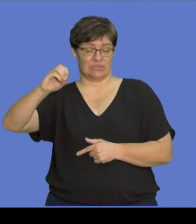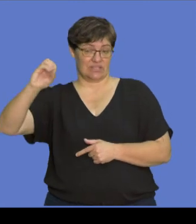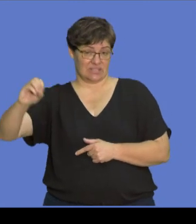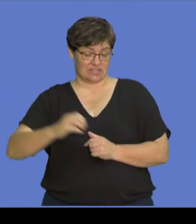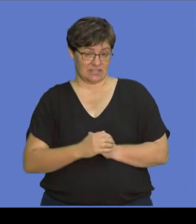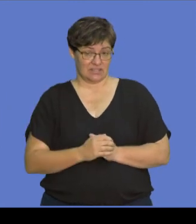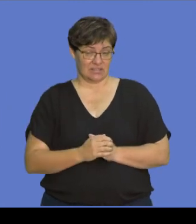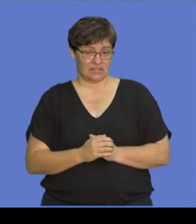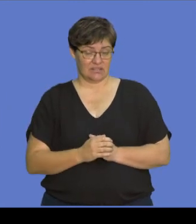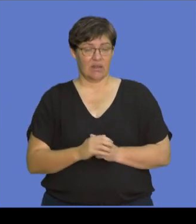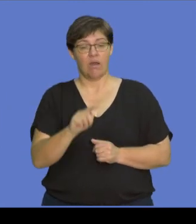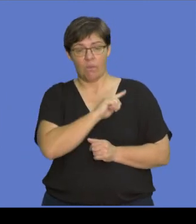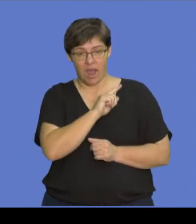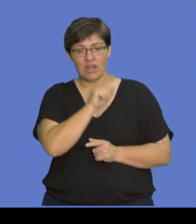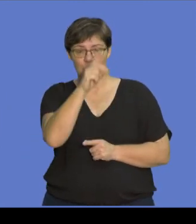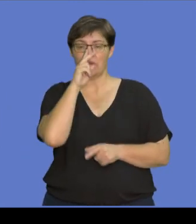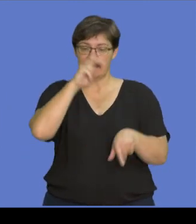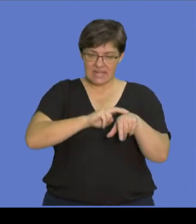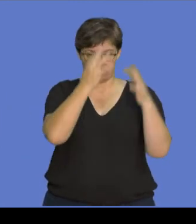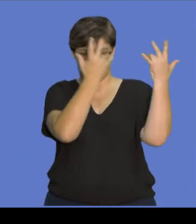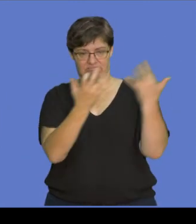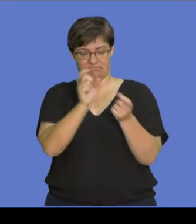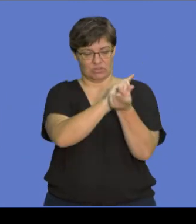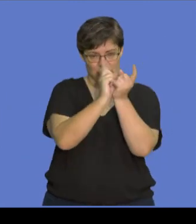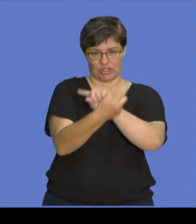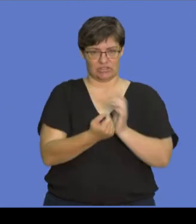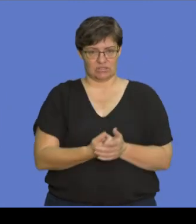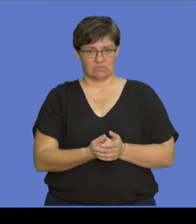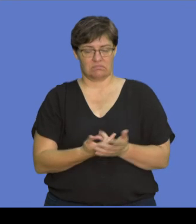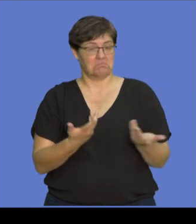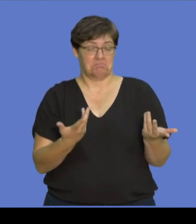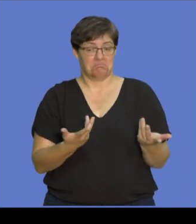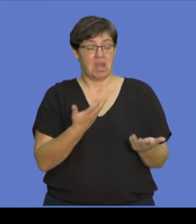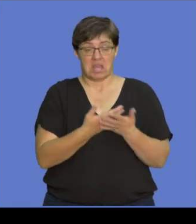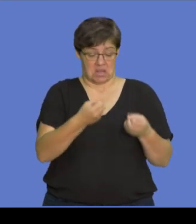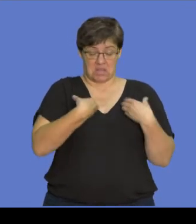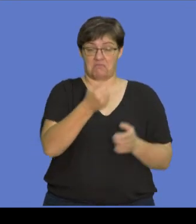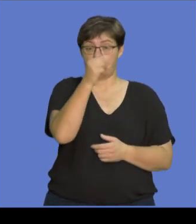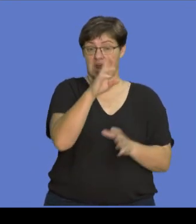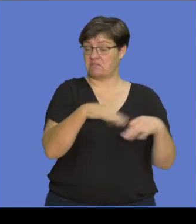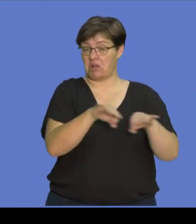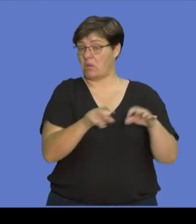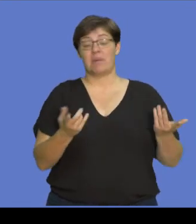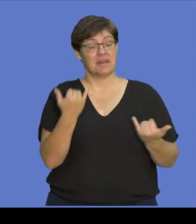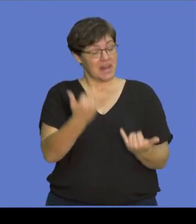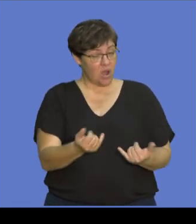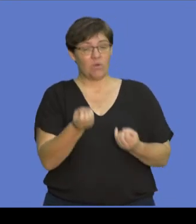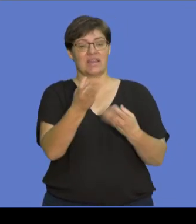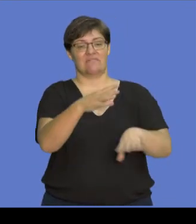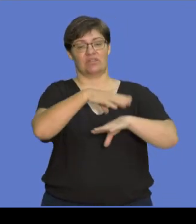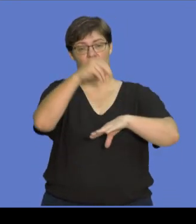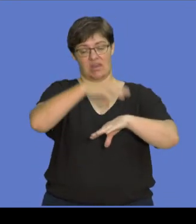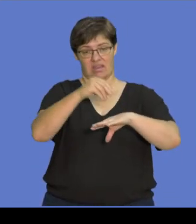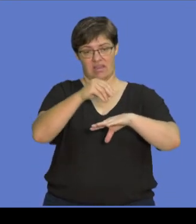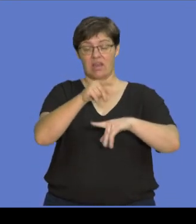840,000 Rand. So obviously, it entailed a calculation. They could give you the Rand value as well, but in this case here, you were given